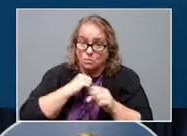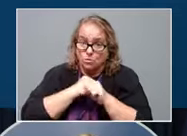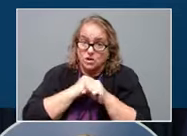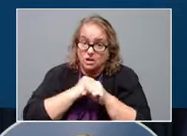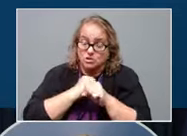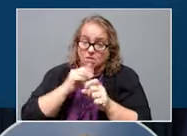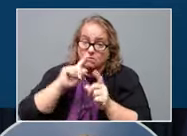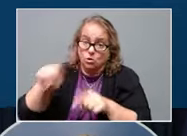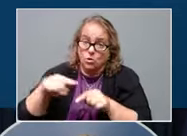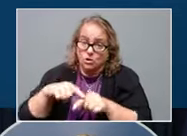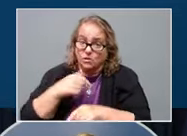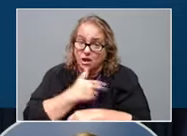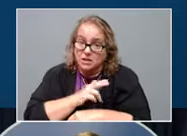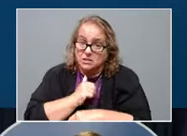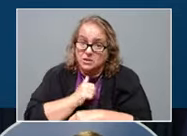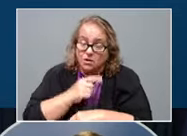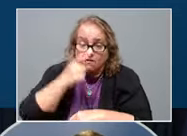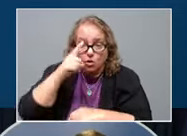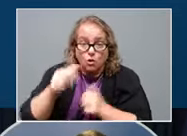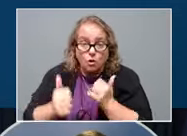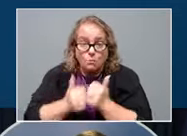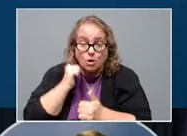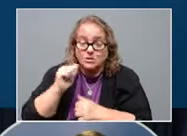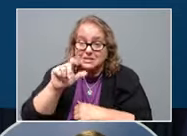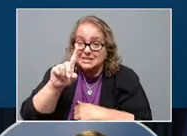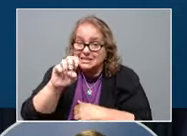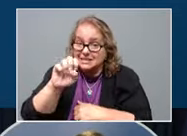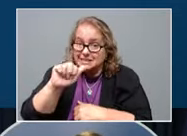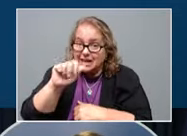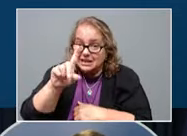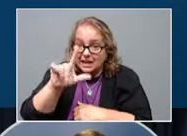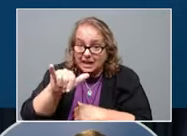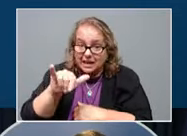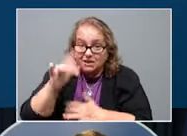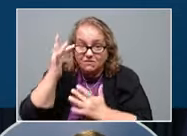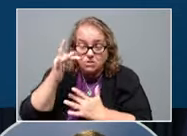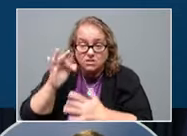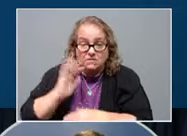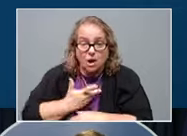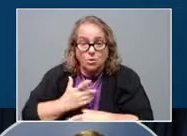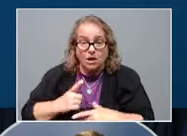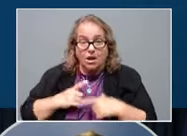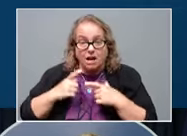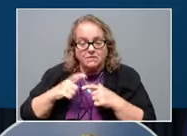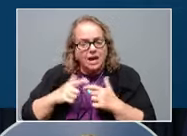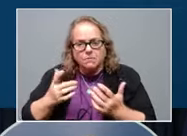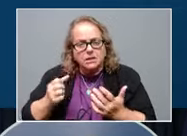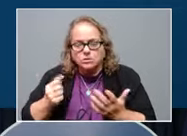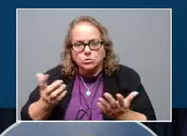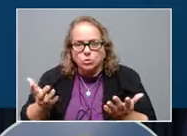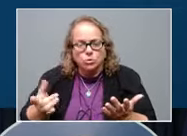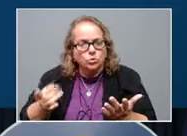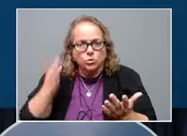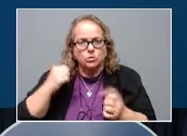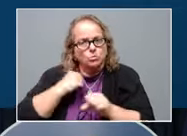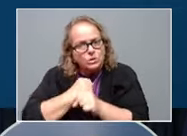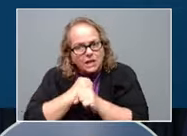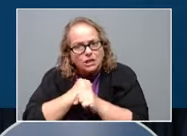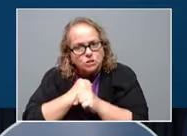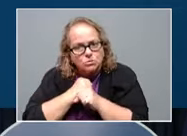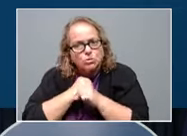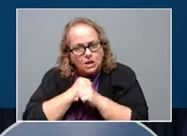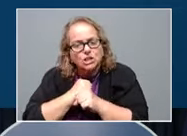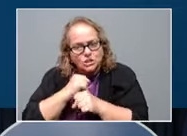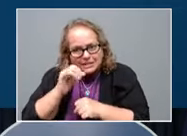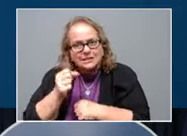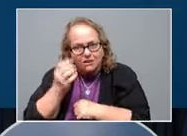for the most deadly virus of our lifetimes is incredible. I mean, the protection is incredible. And